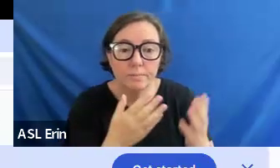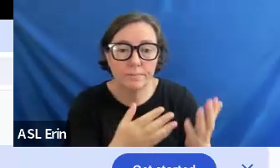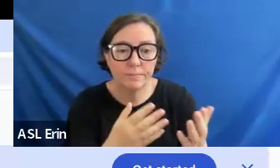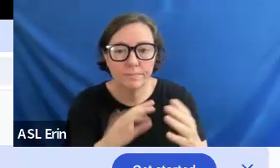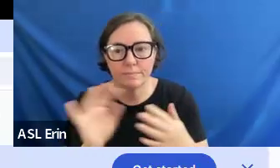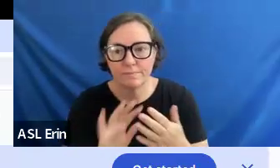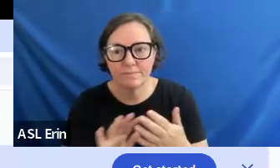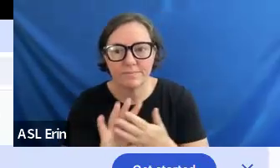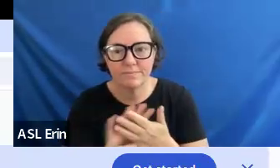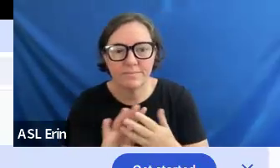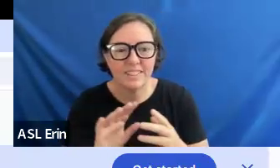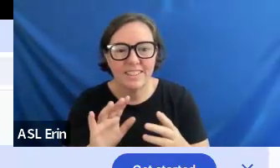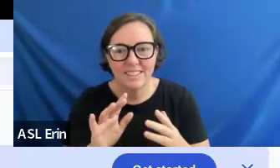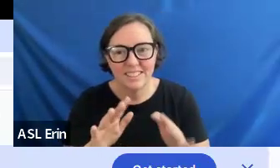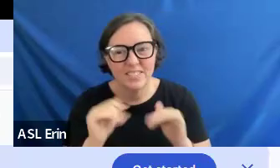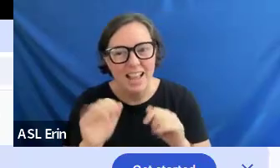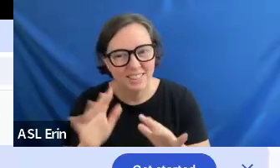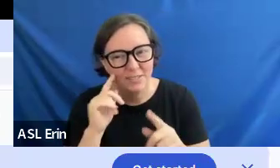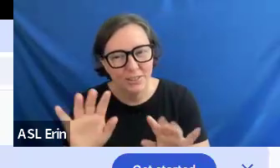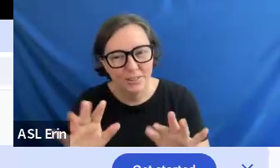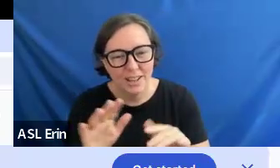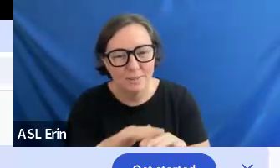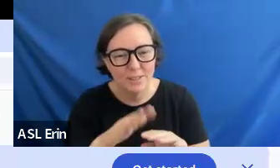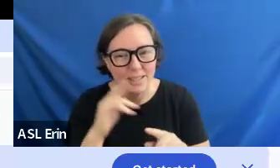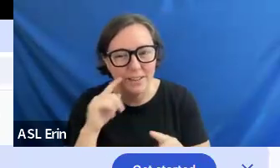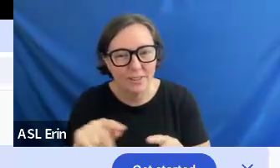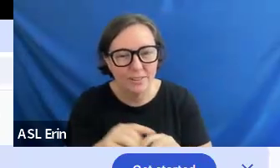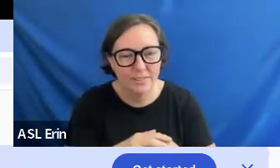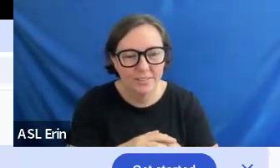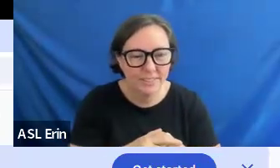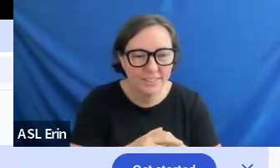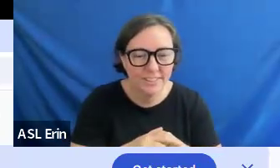That's a touch fast, huh? So let me slow that down.